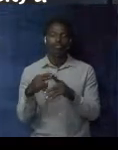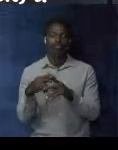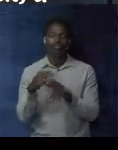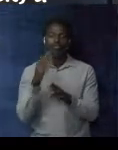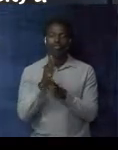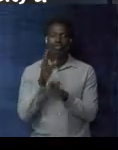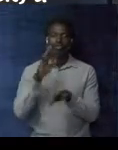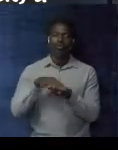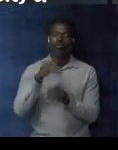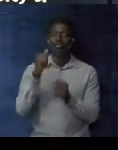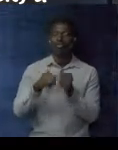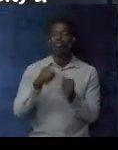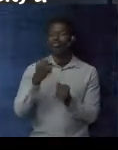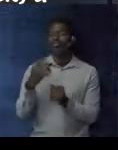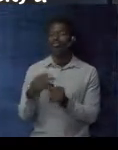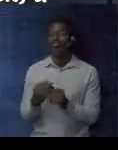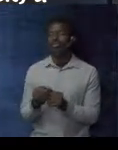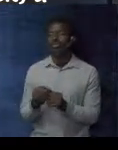this.